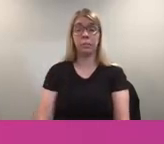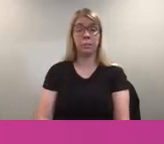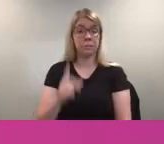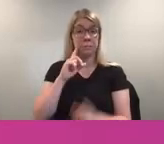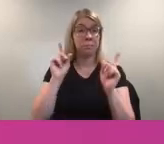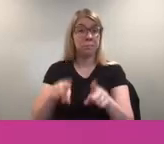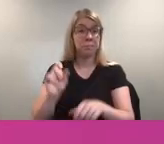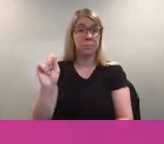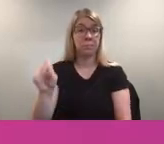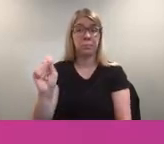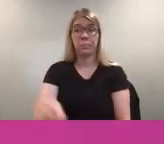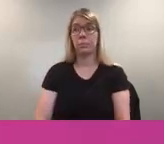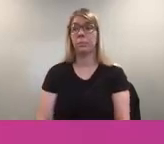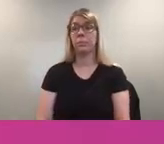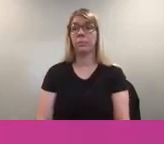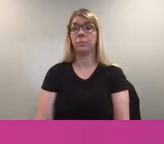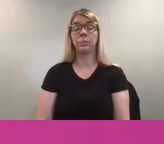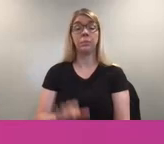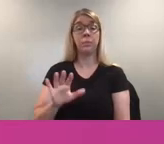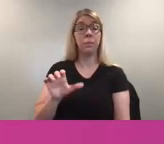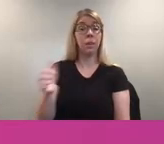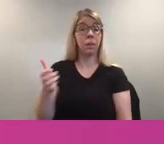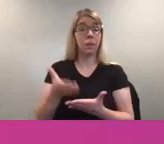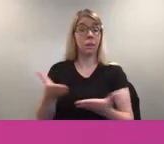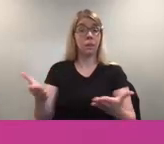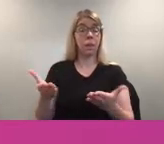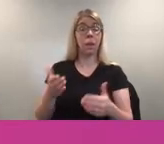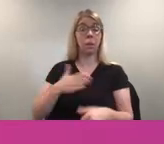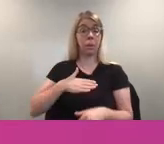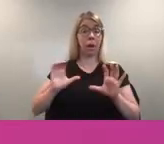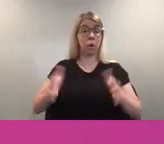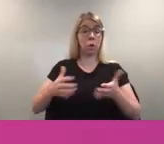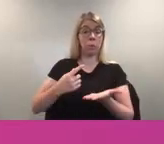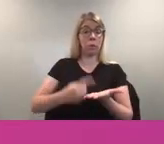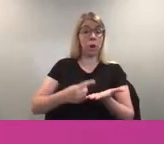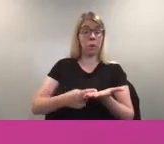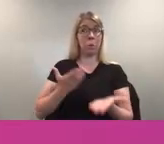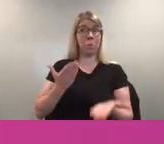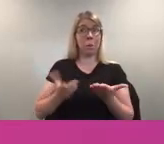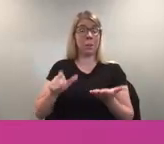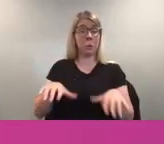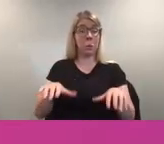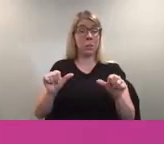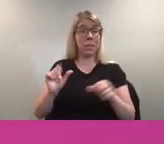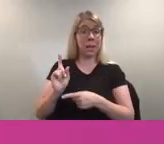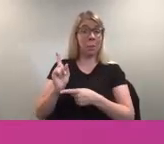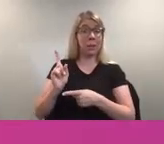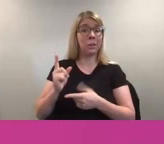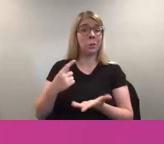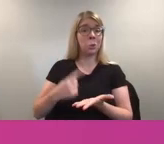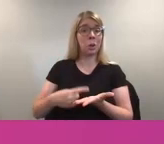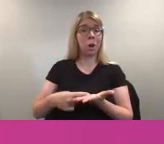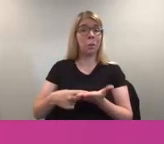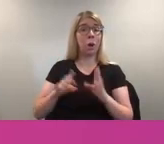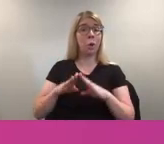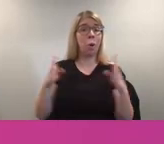Another thing that was brought up in our group is that maybe we need to take a second, take a beat to talk about open access and define